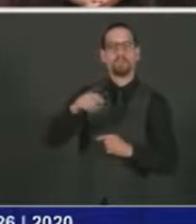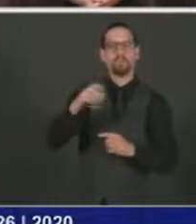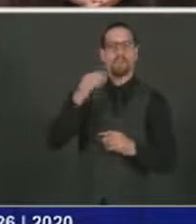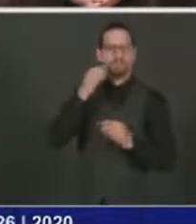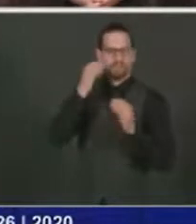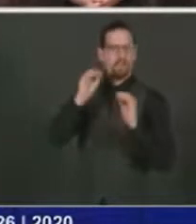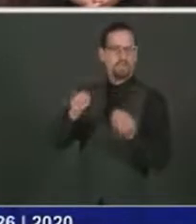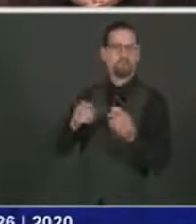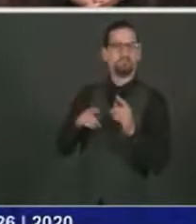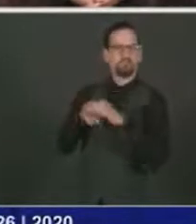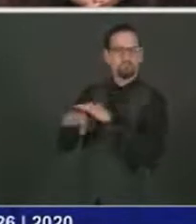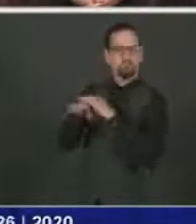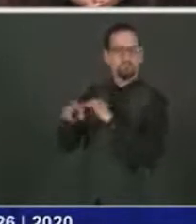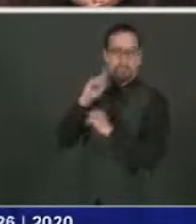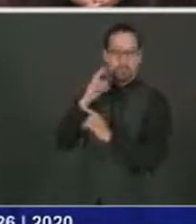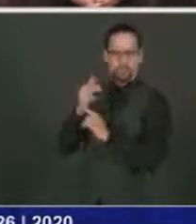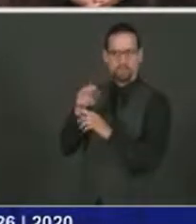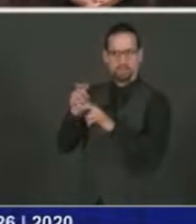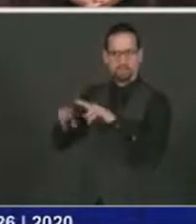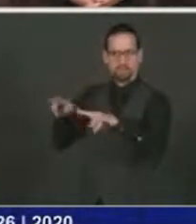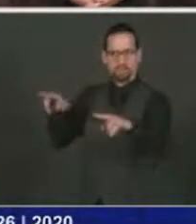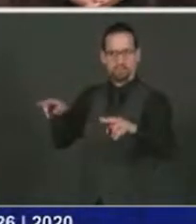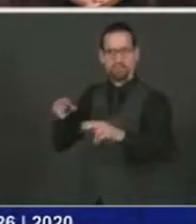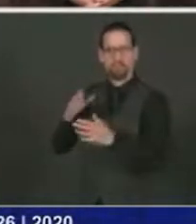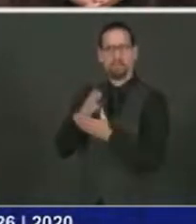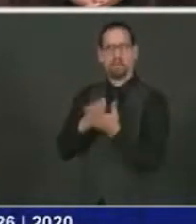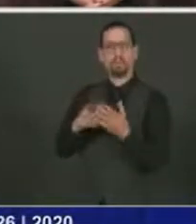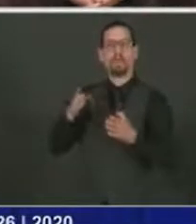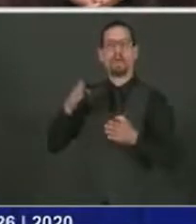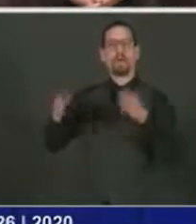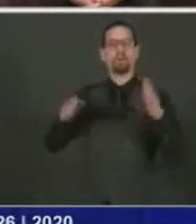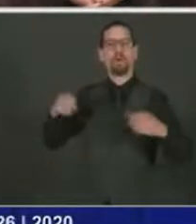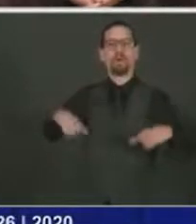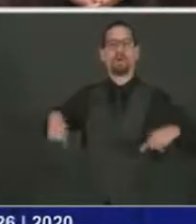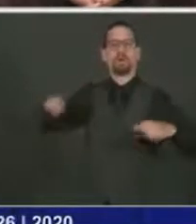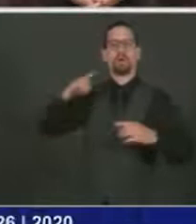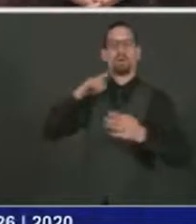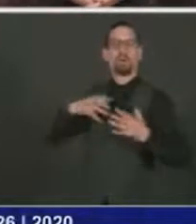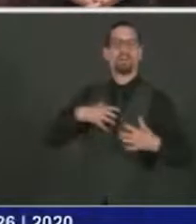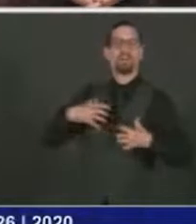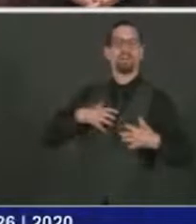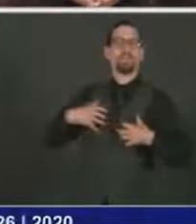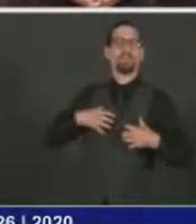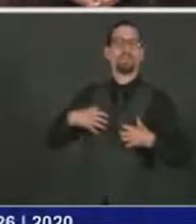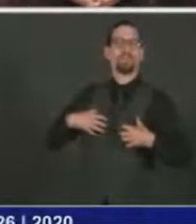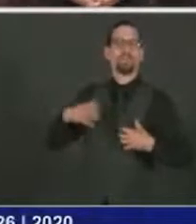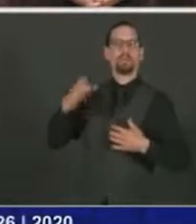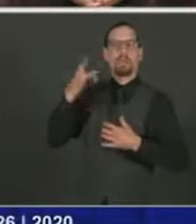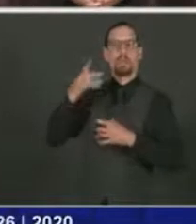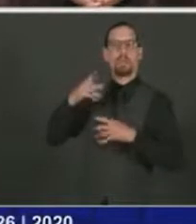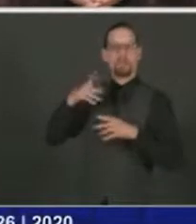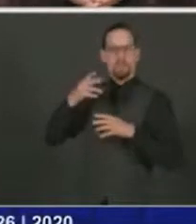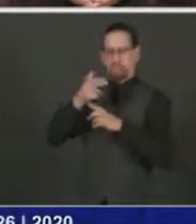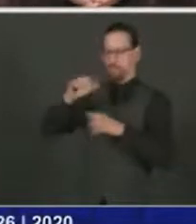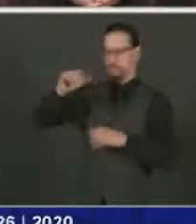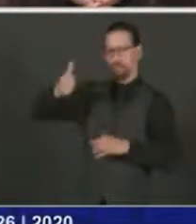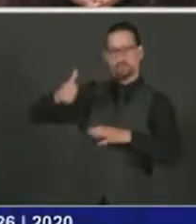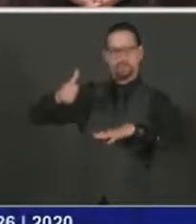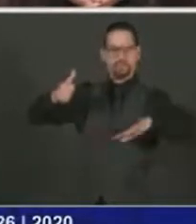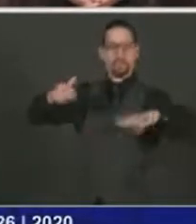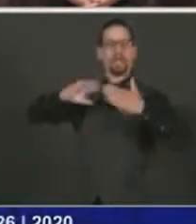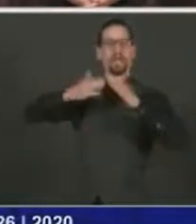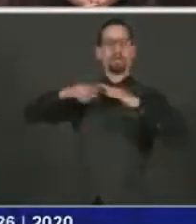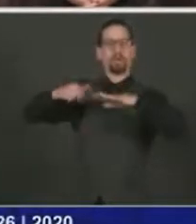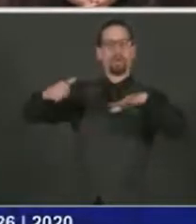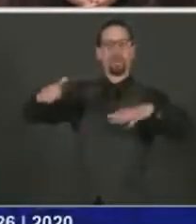increased complaints from some of the neighbors. And the question is, how much longer are people going to be